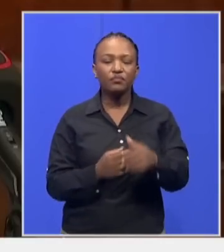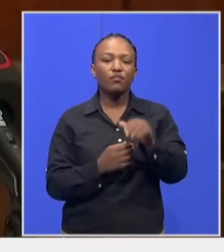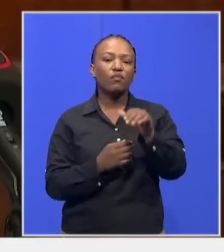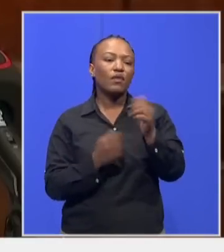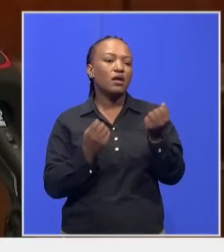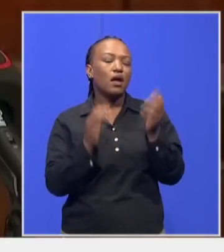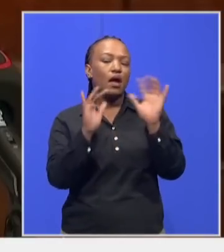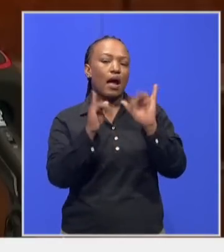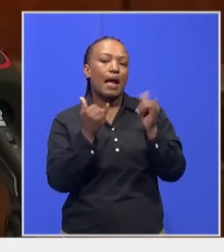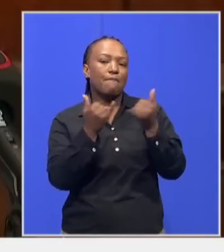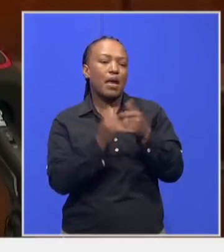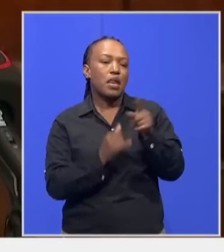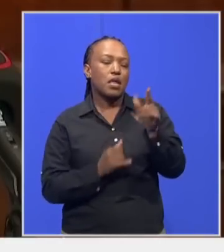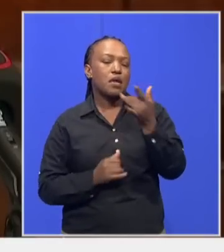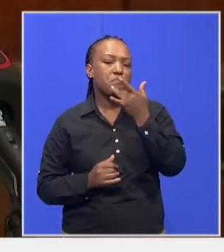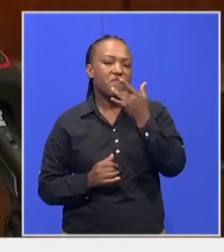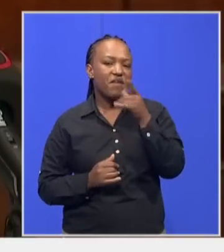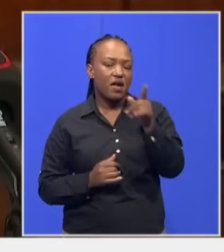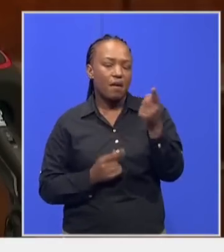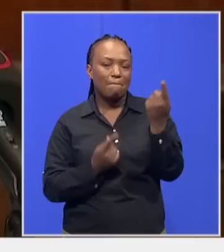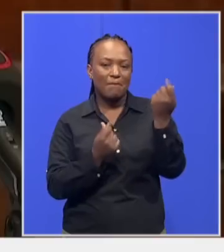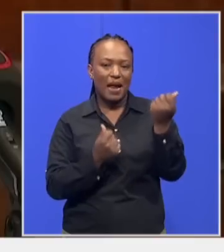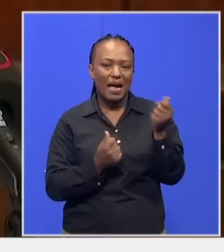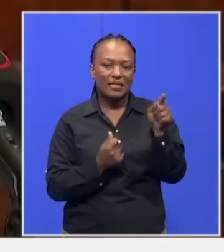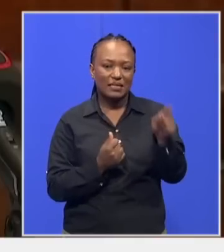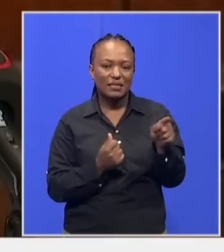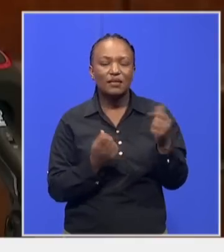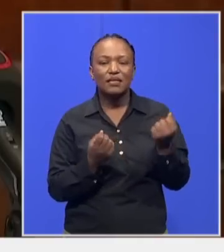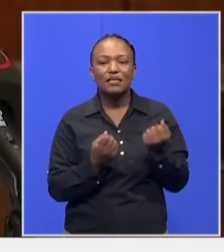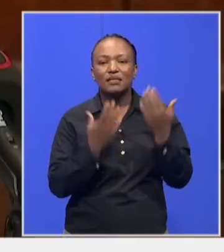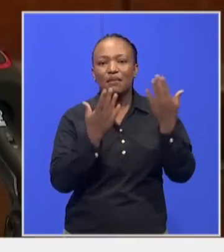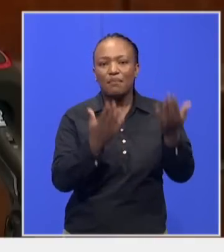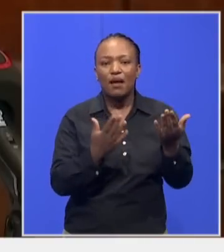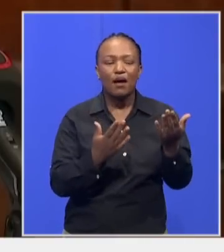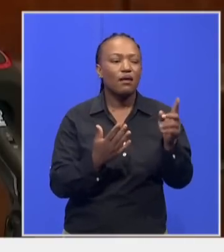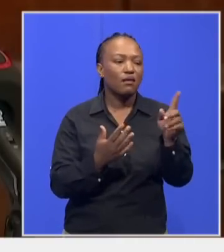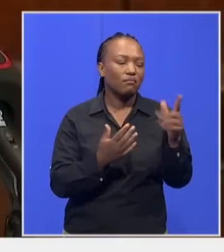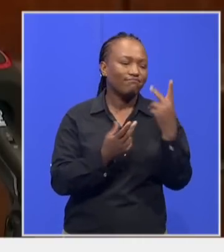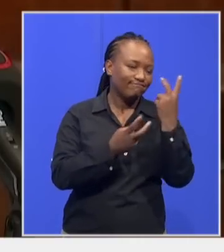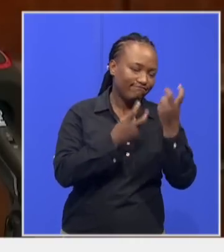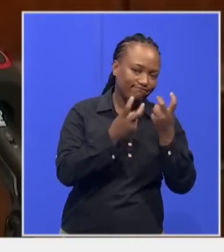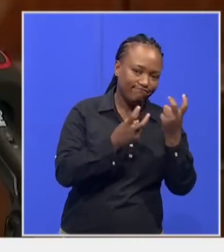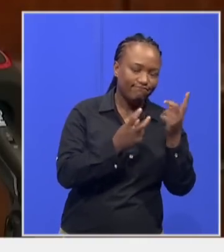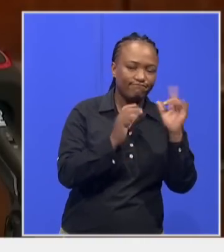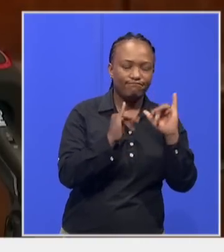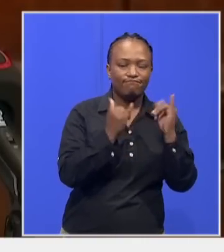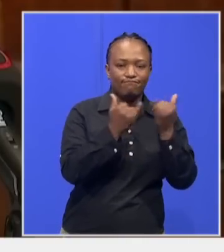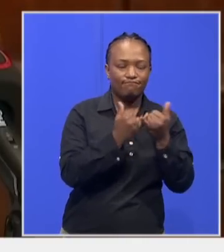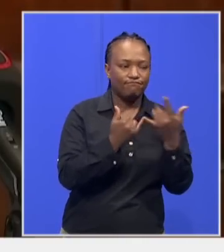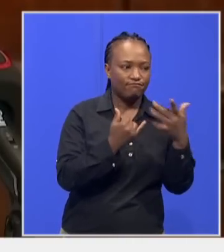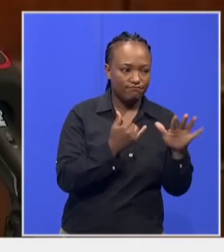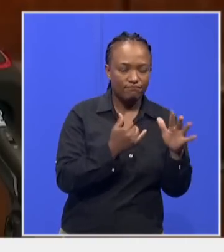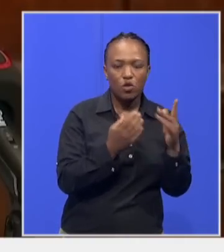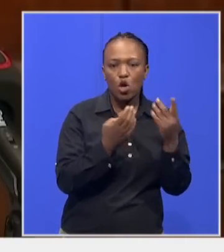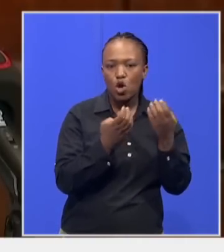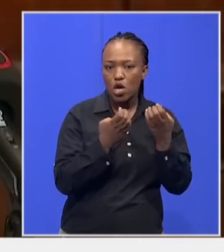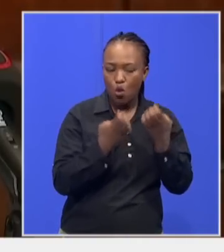preferred supplier because of the price, the supplier then goes to the original equipment manufacturer, you find that the equipment